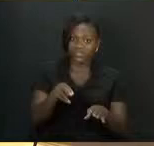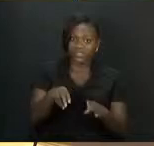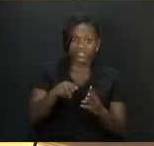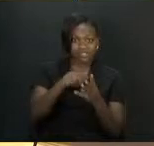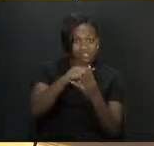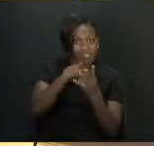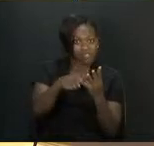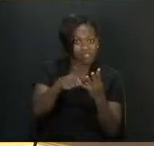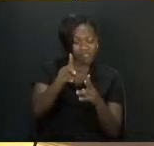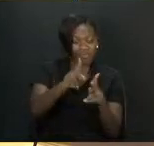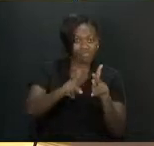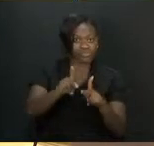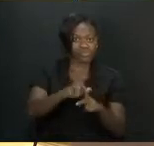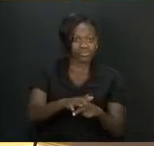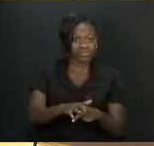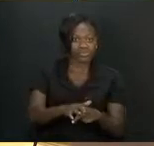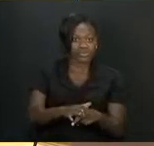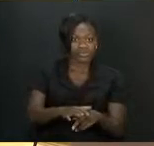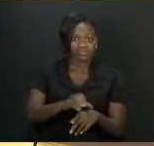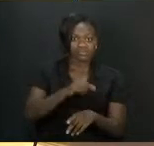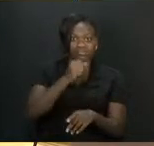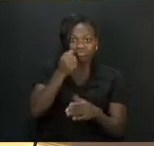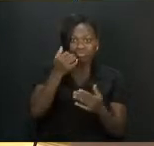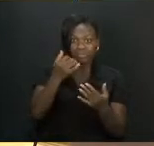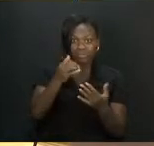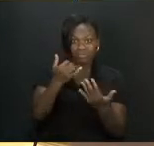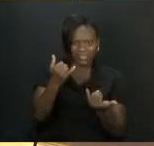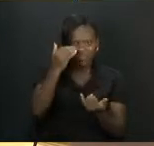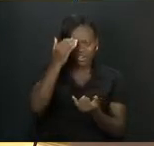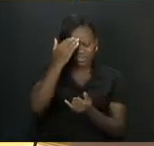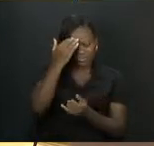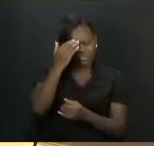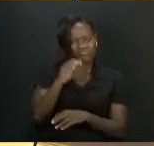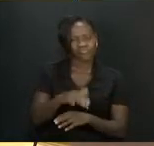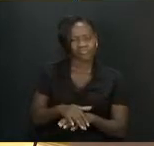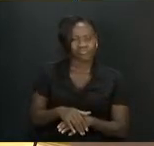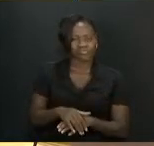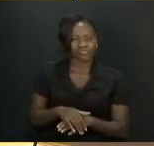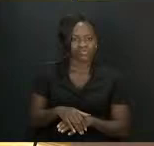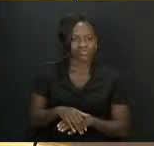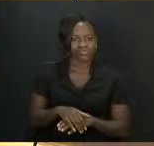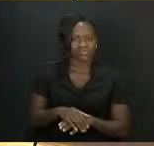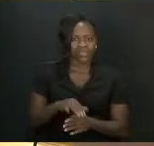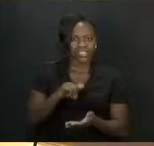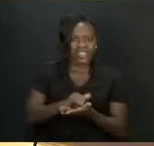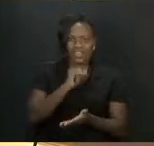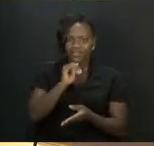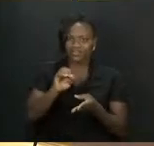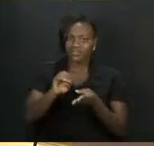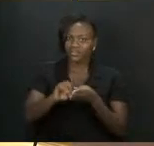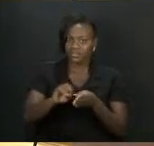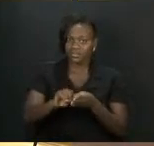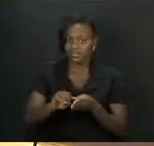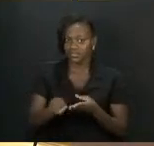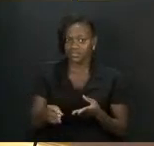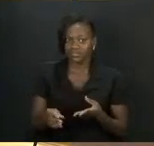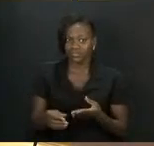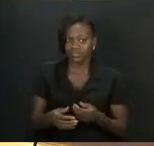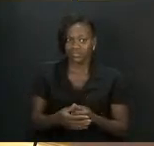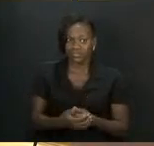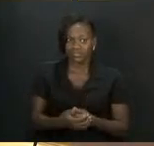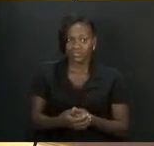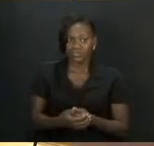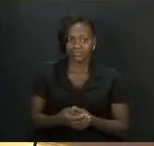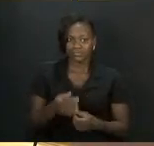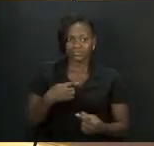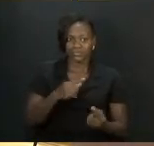persons, and I'm sure by now they know themselves. So, Mr. Speaker, don't use that as an excuse. I met a friend and he was